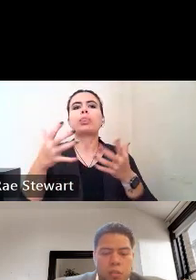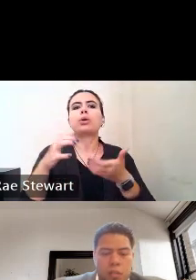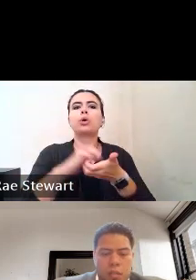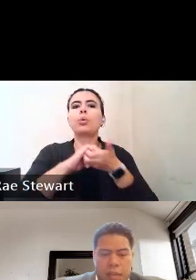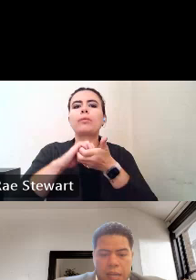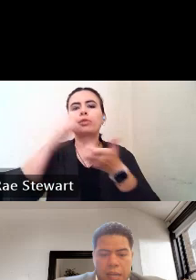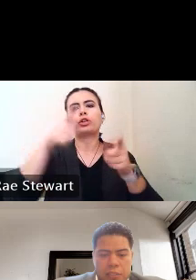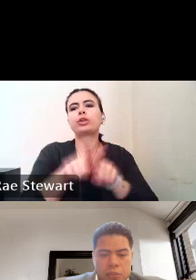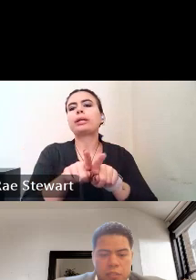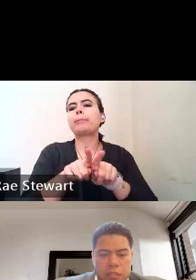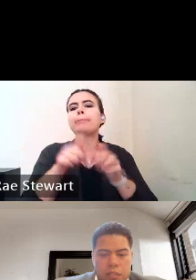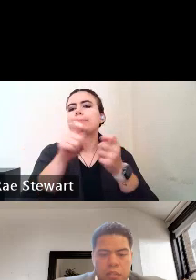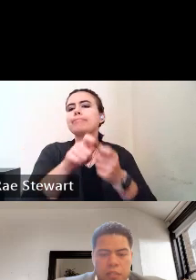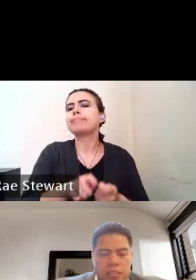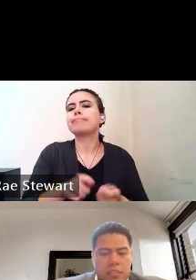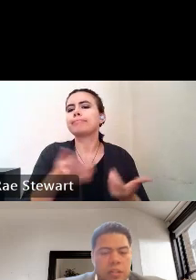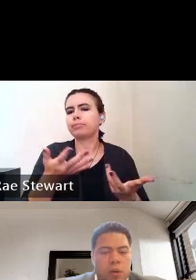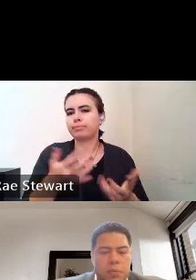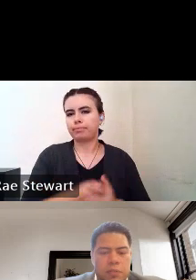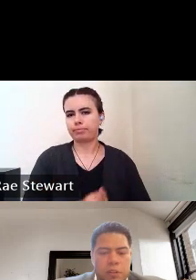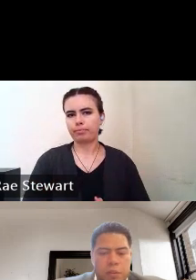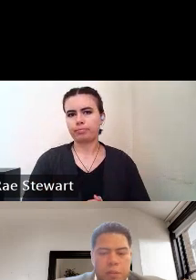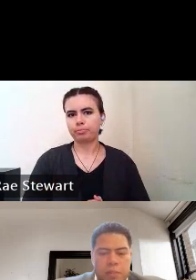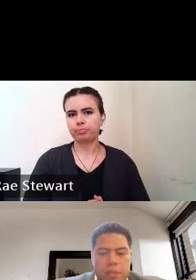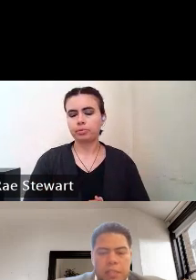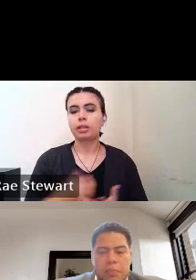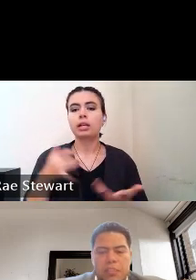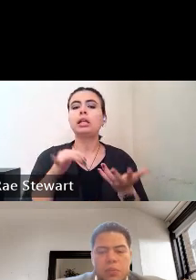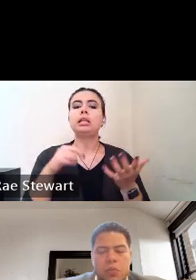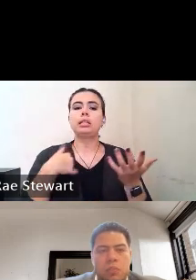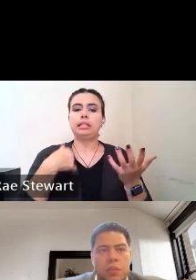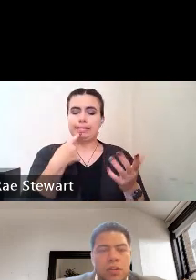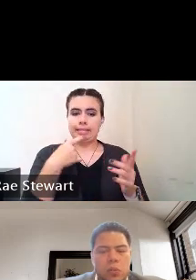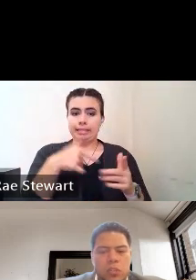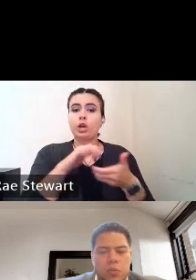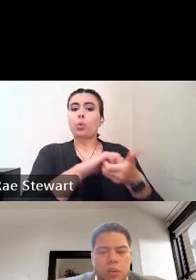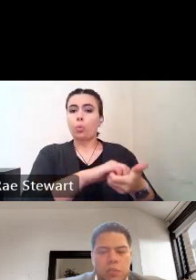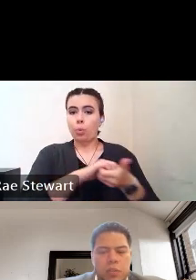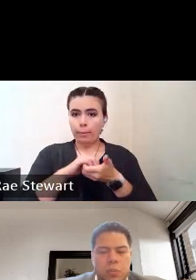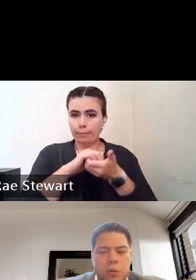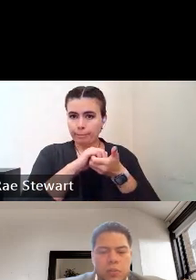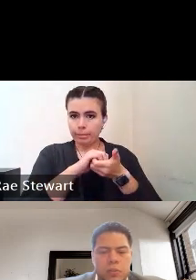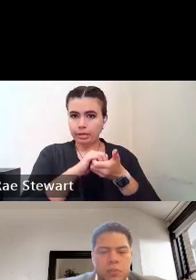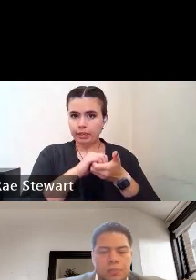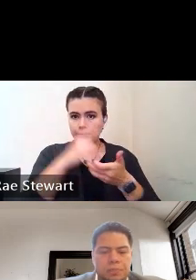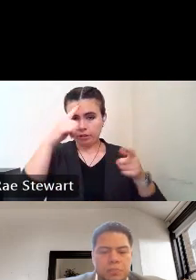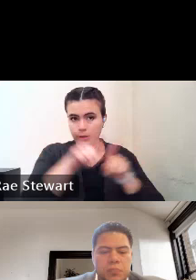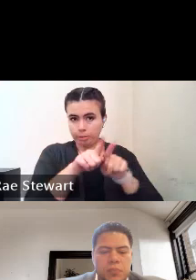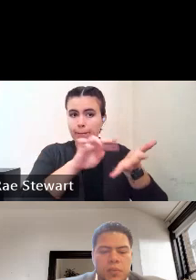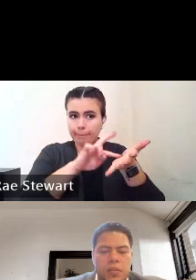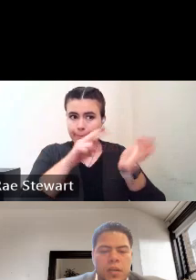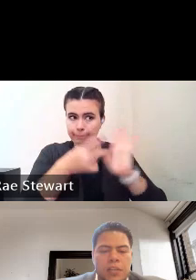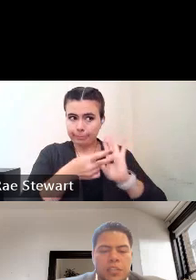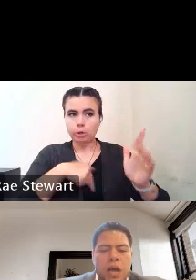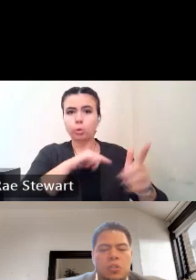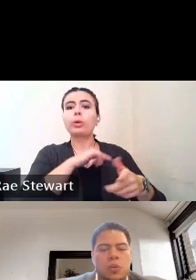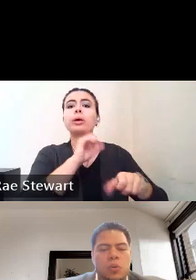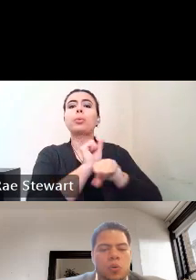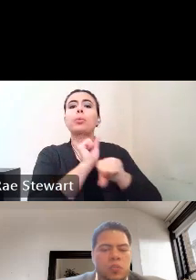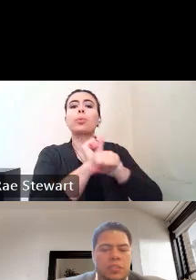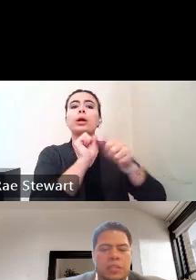So, as noted, this is a cooperative agreement, and that means that we work very closely with our federal partners.